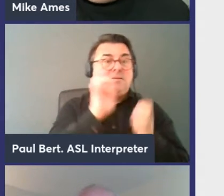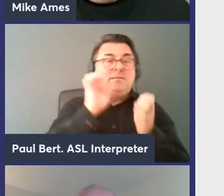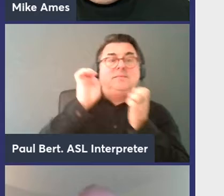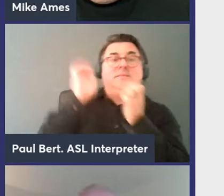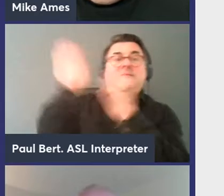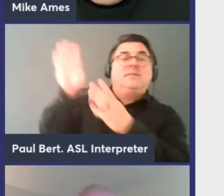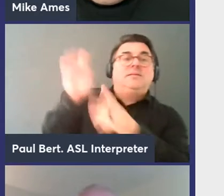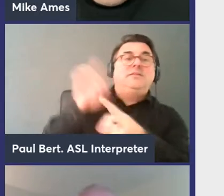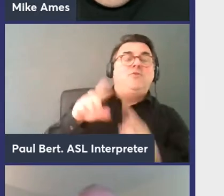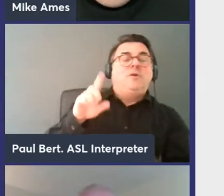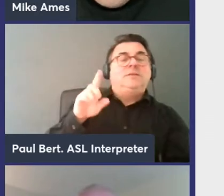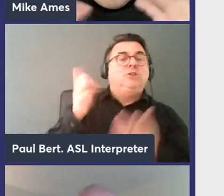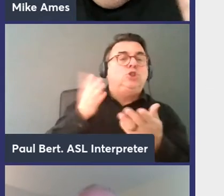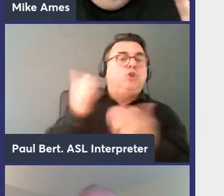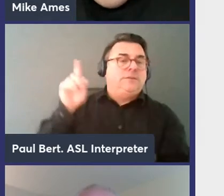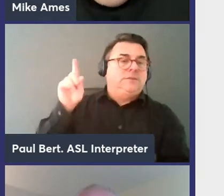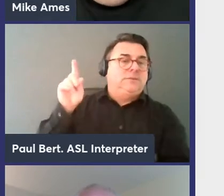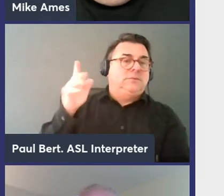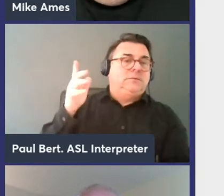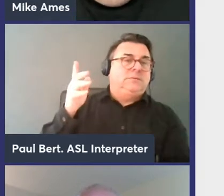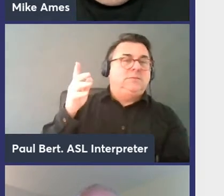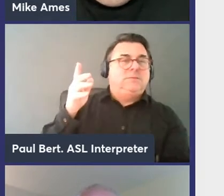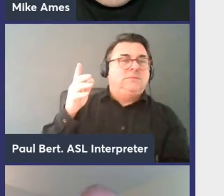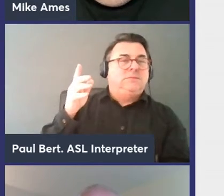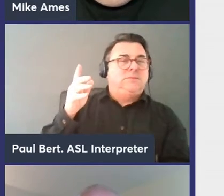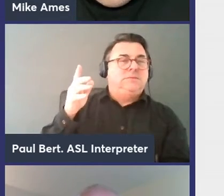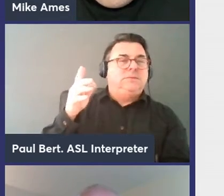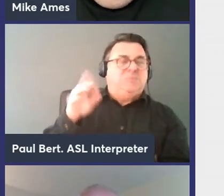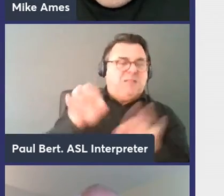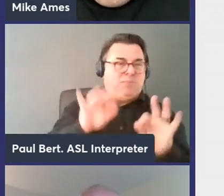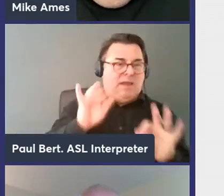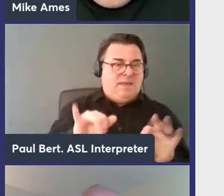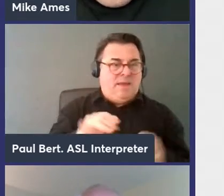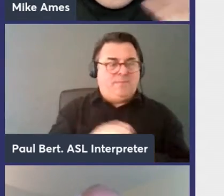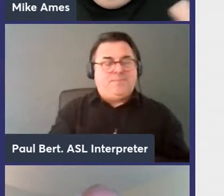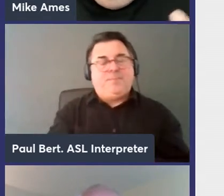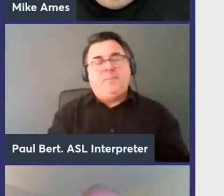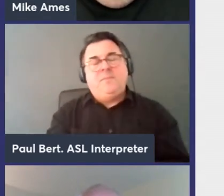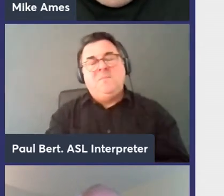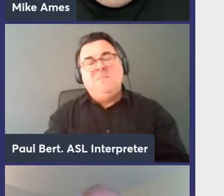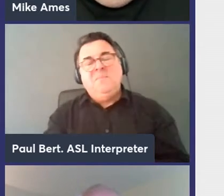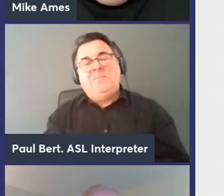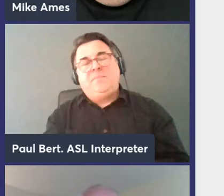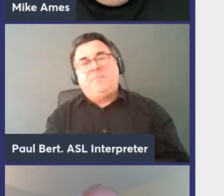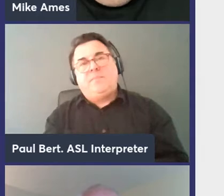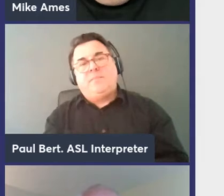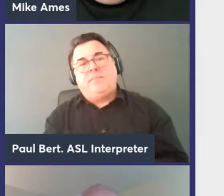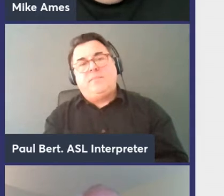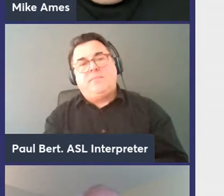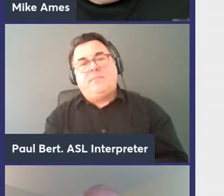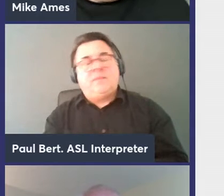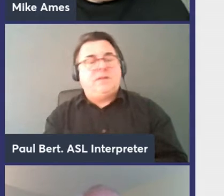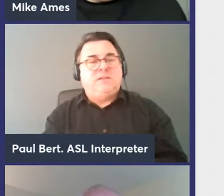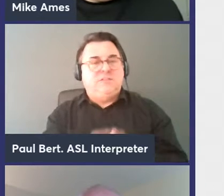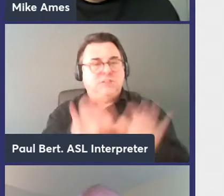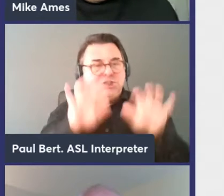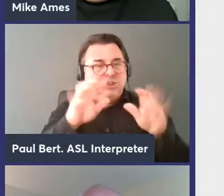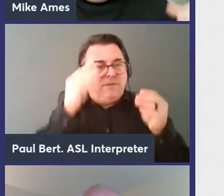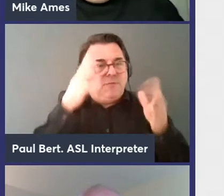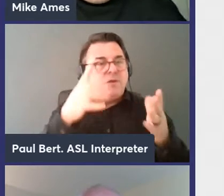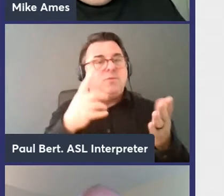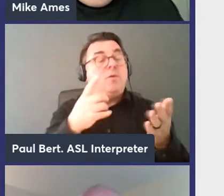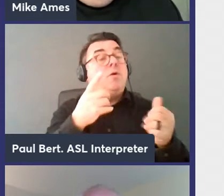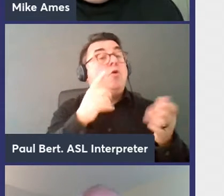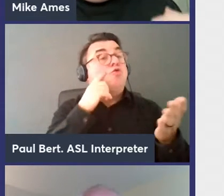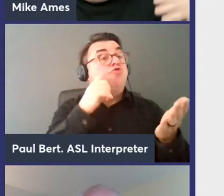other downstream service. So that's kind of what I'll walk you through here. So I've got a whole bunch of information. So we'll use Rekognition to